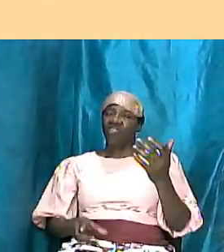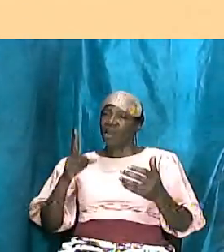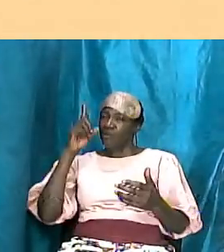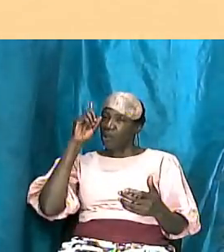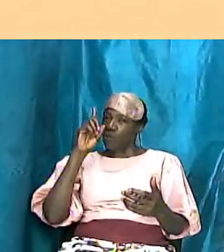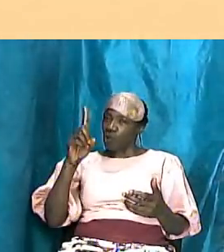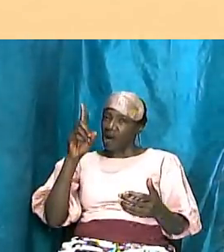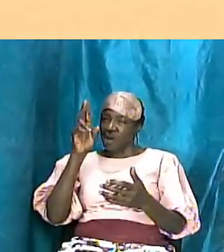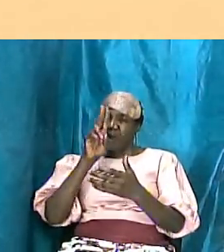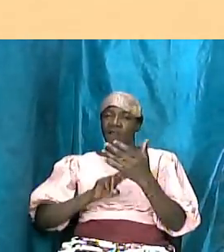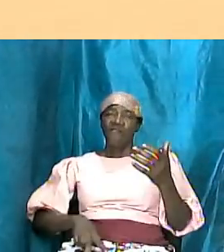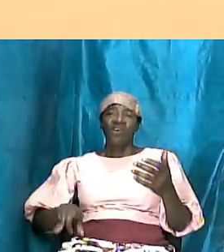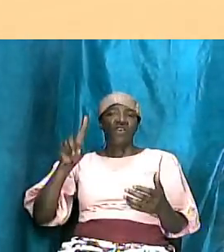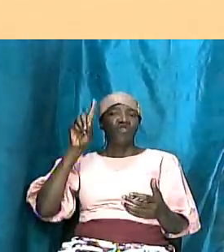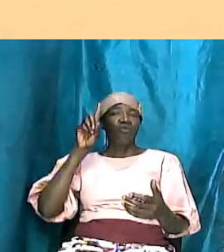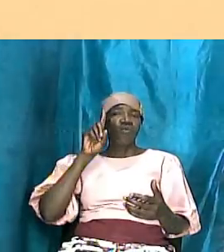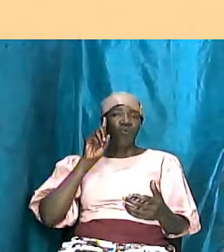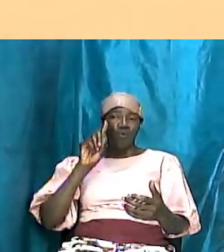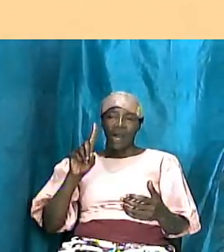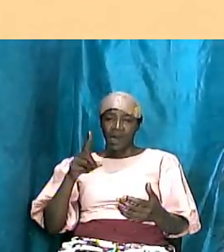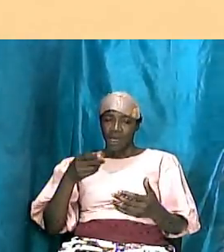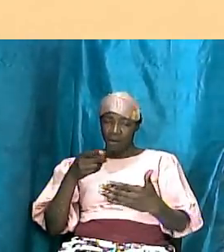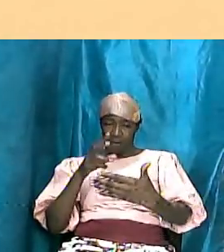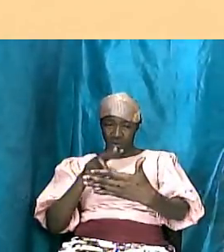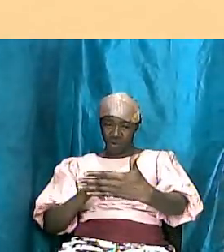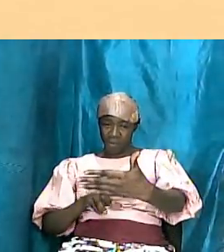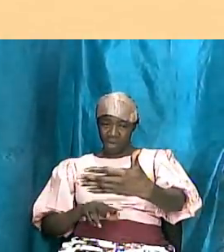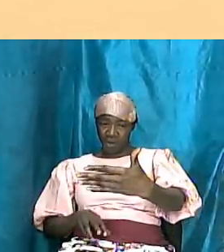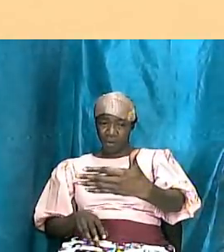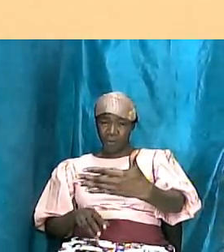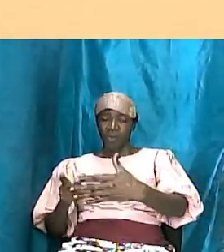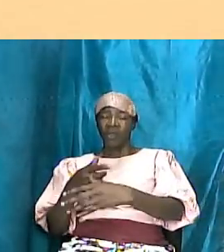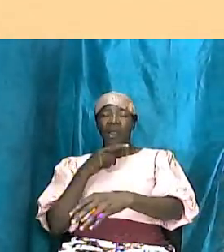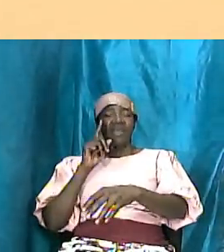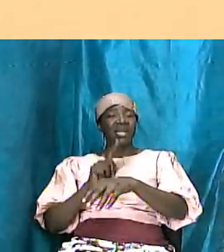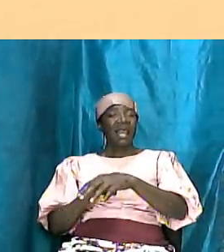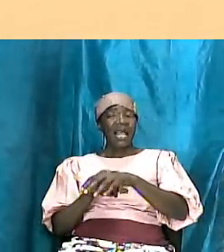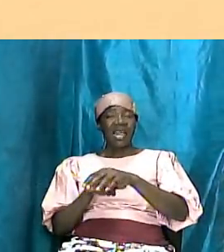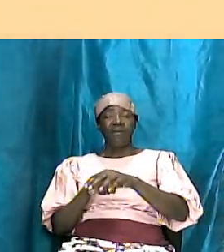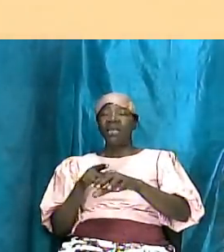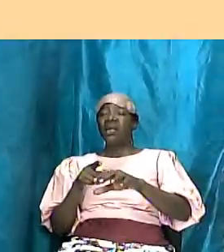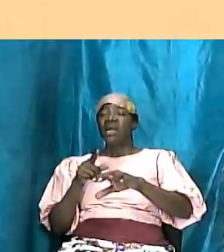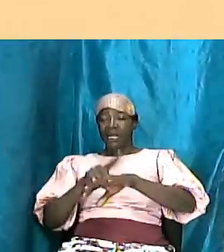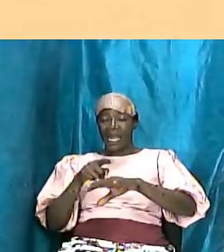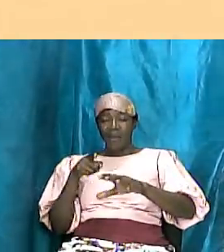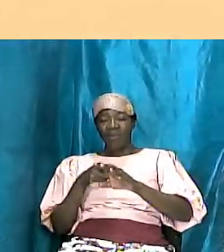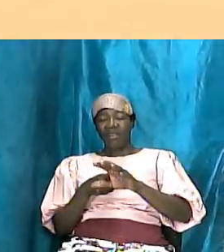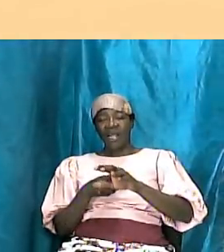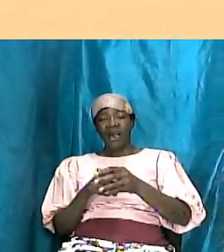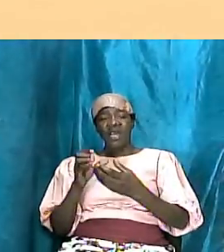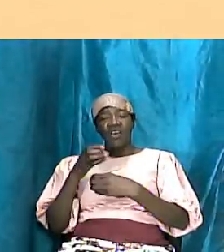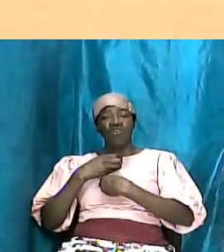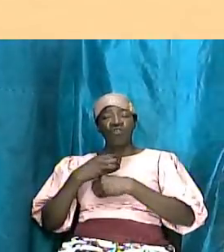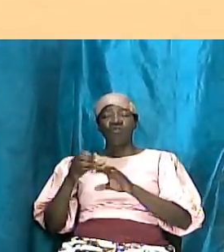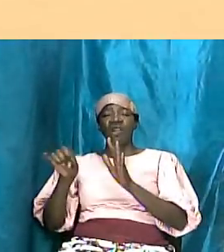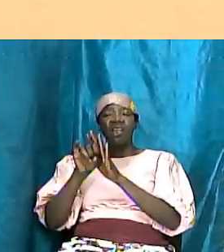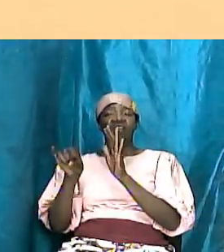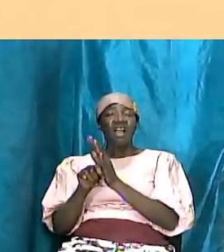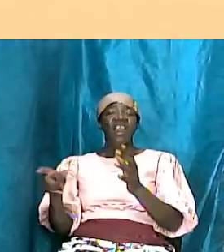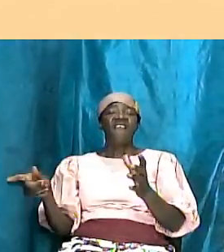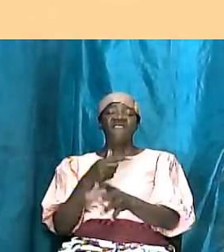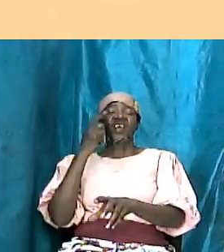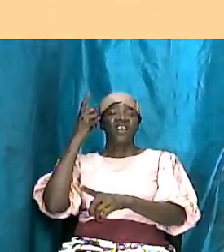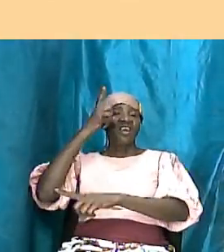verse 1 coming down, from the time that he started in creation and the first day of his